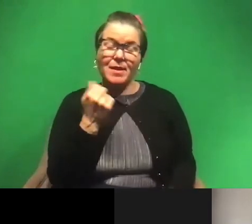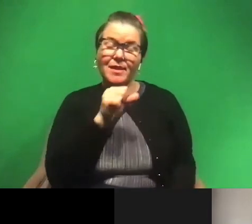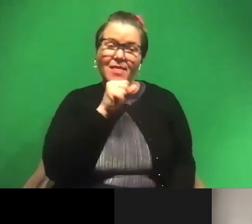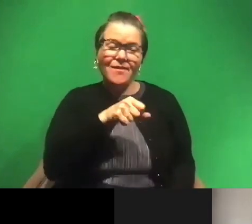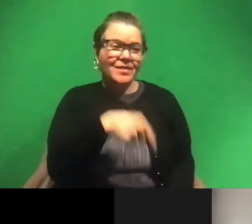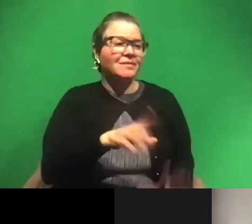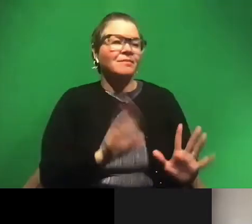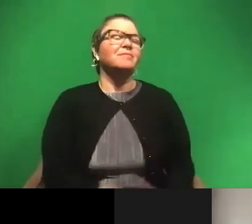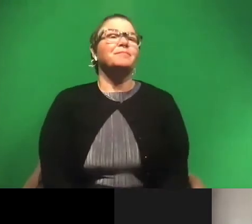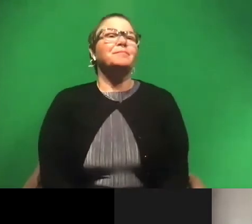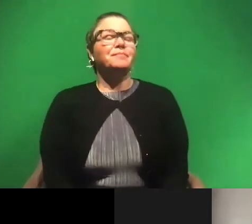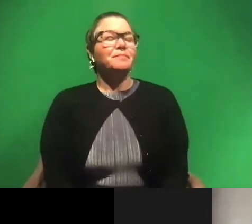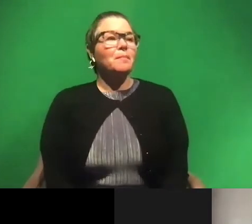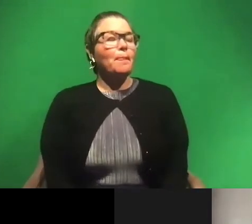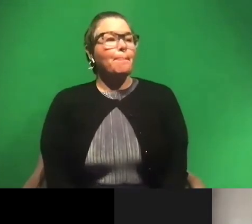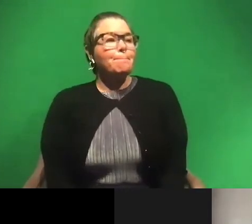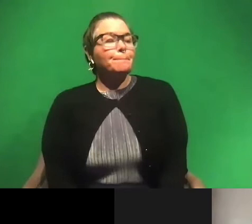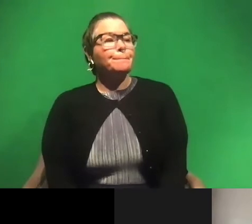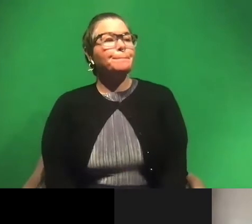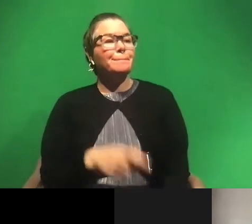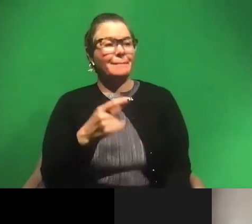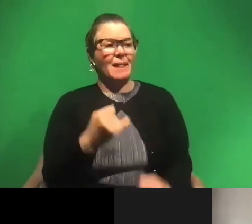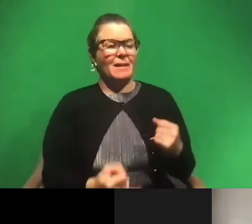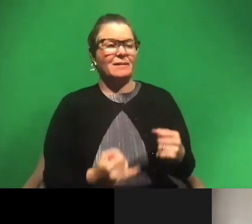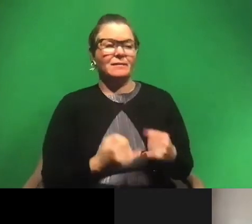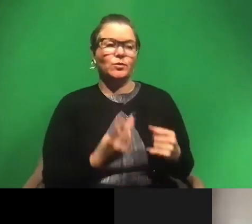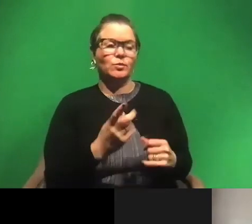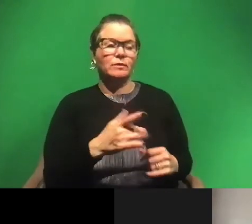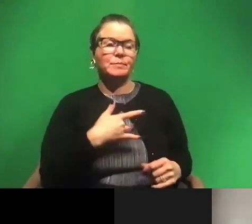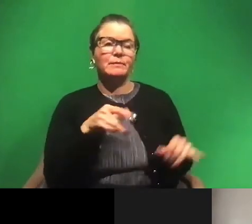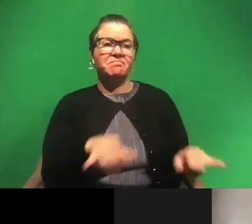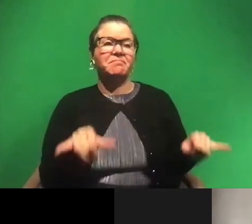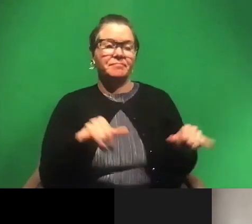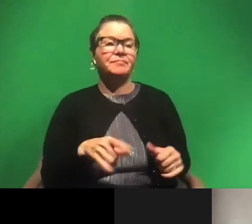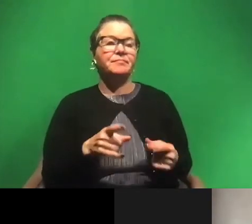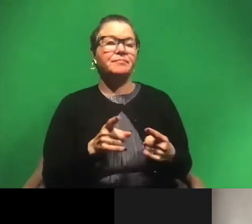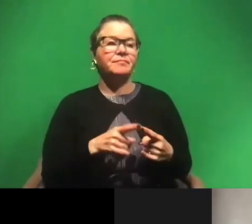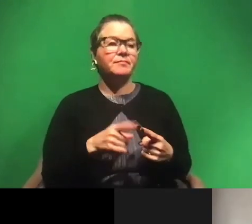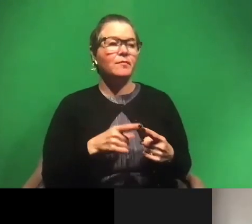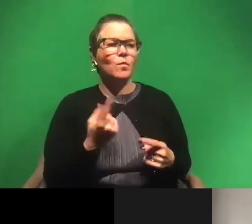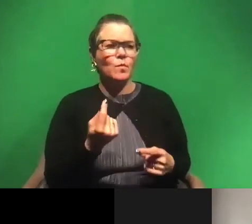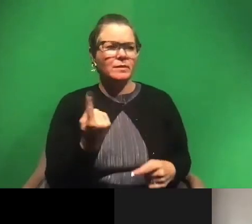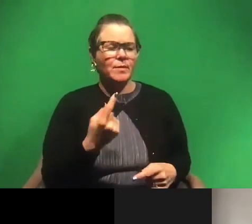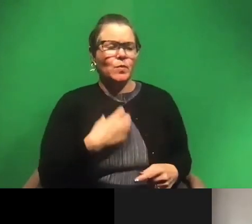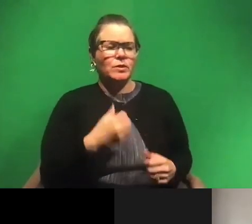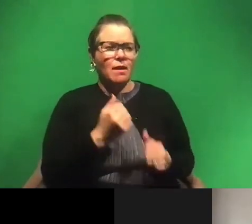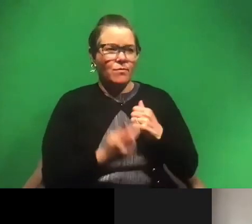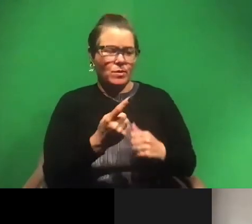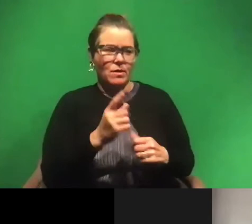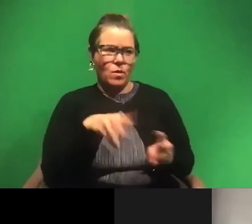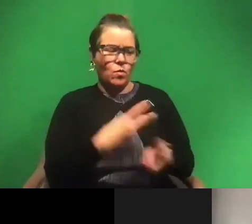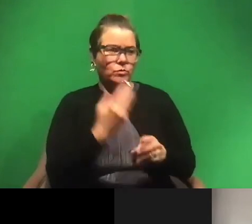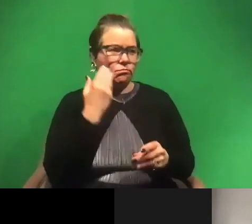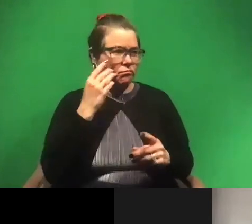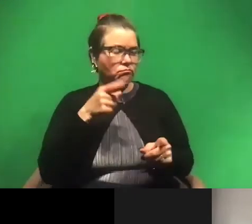So the last two questions that we always ask everyone are, one, what's something that you wish everybody in the world knew about